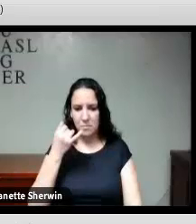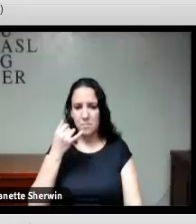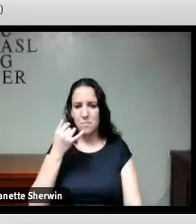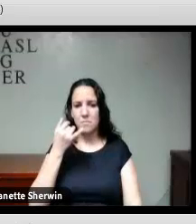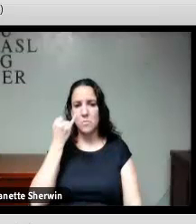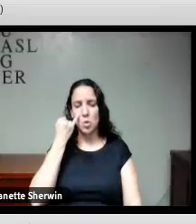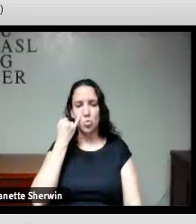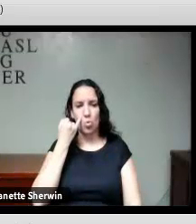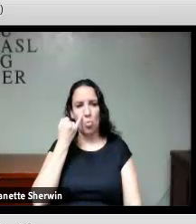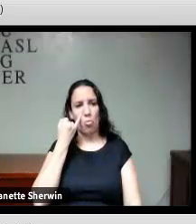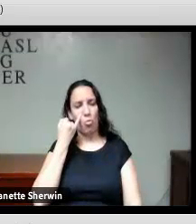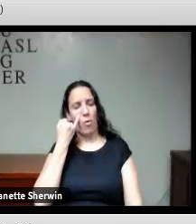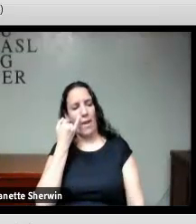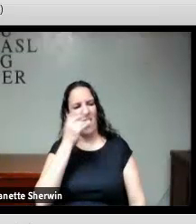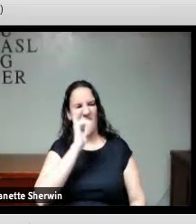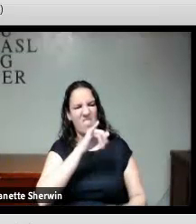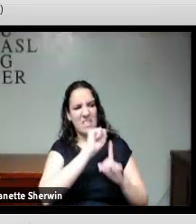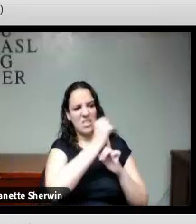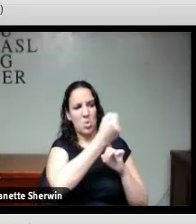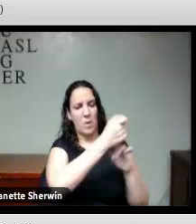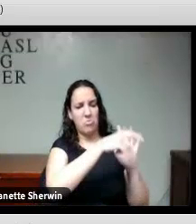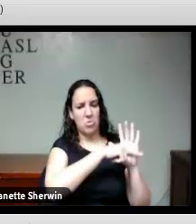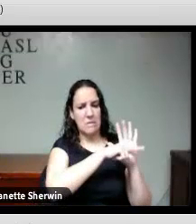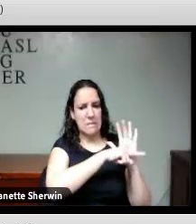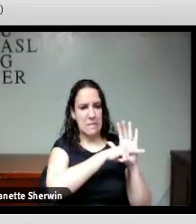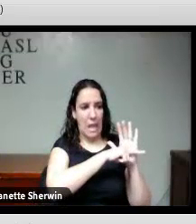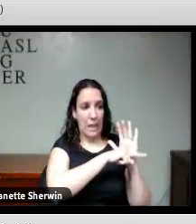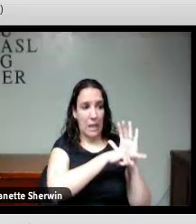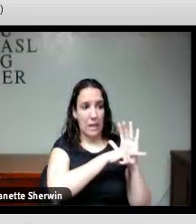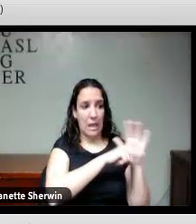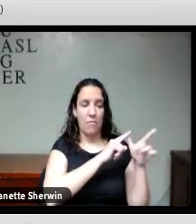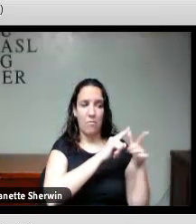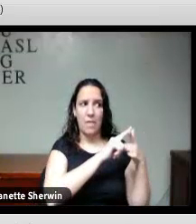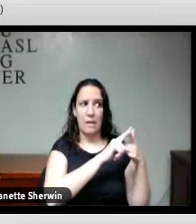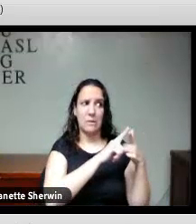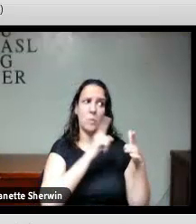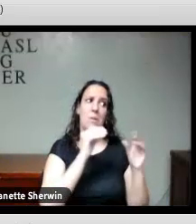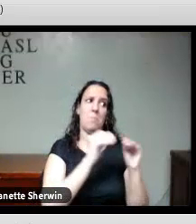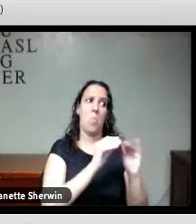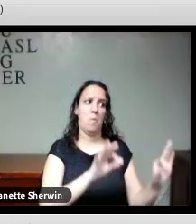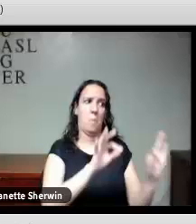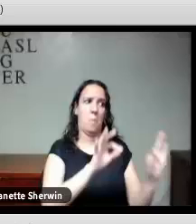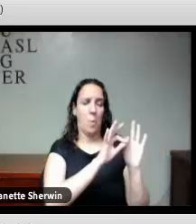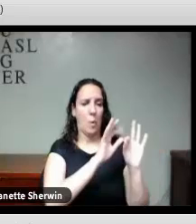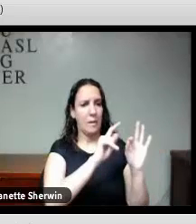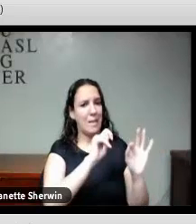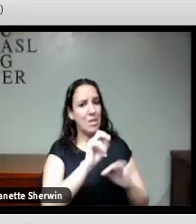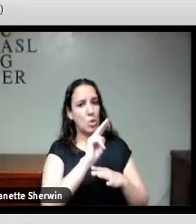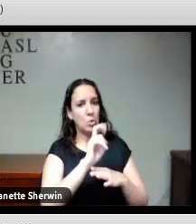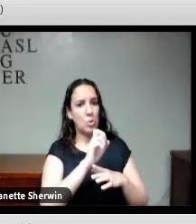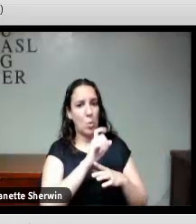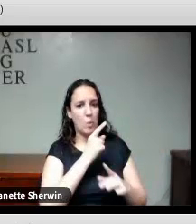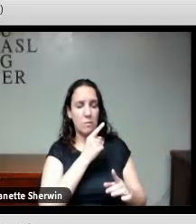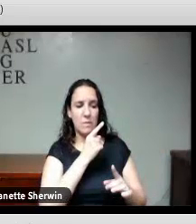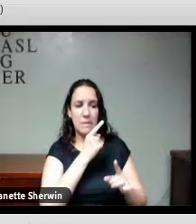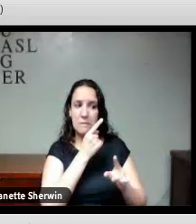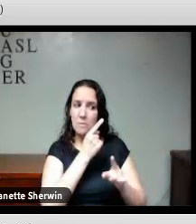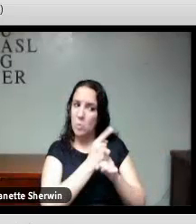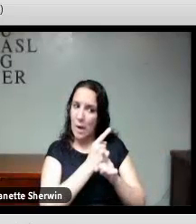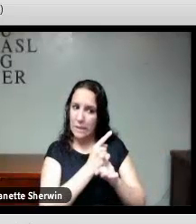more negative situation. Joan said tone of voice and body language is more important sometimes than the words. Absolutely. And if you notice out